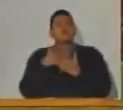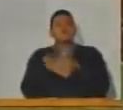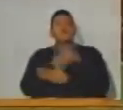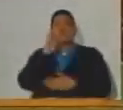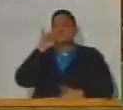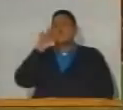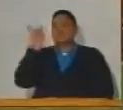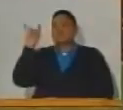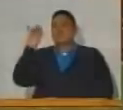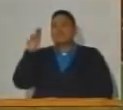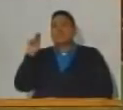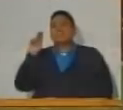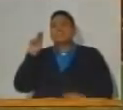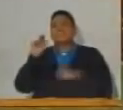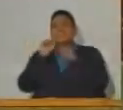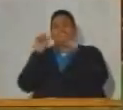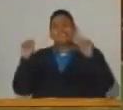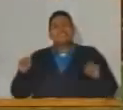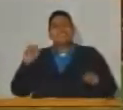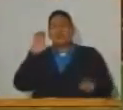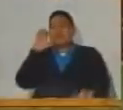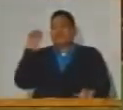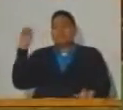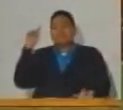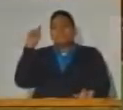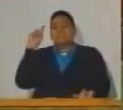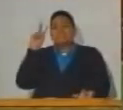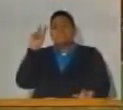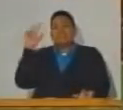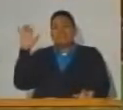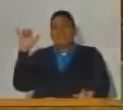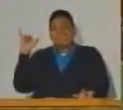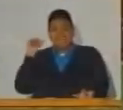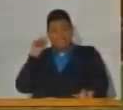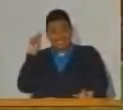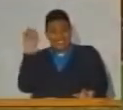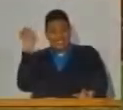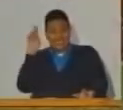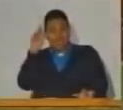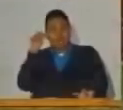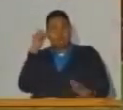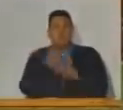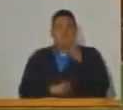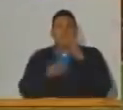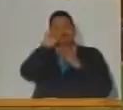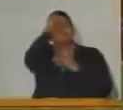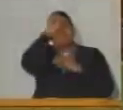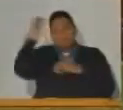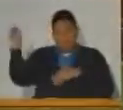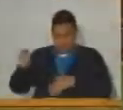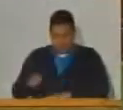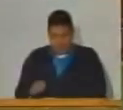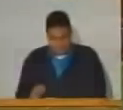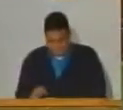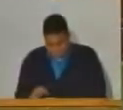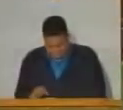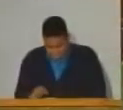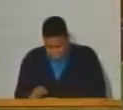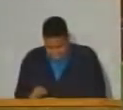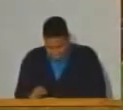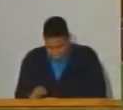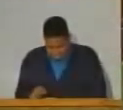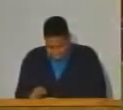irrigation system in Essex Valley, St. Elizabeth, at a cost of US $10 million.